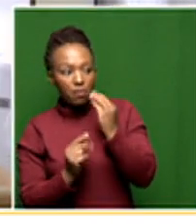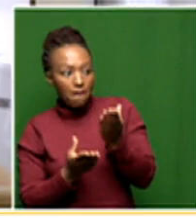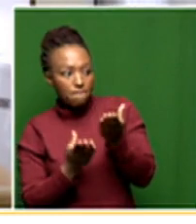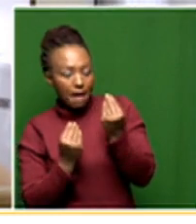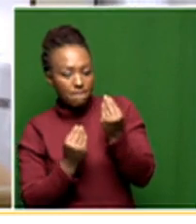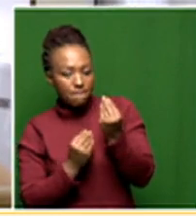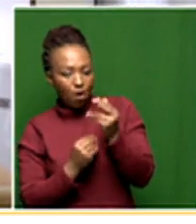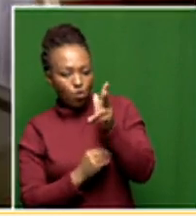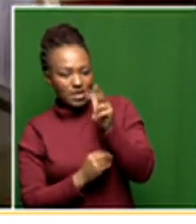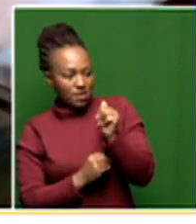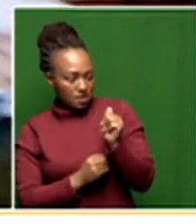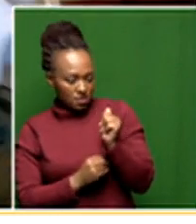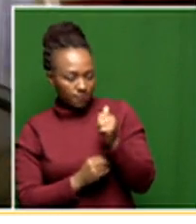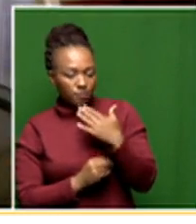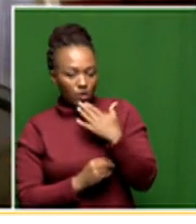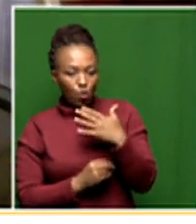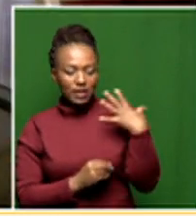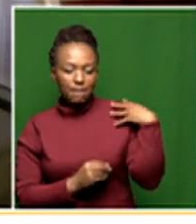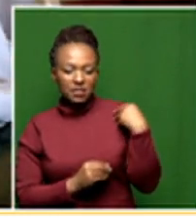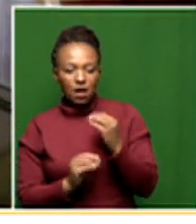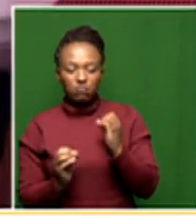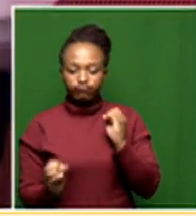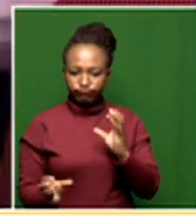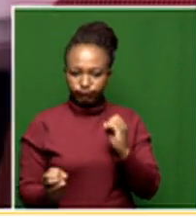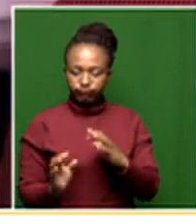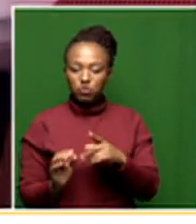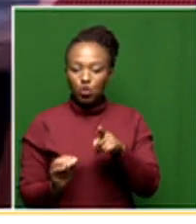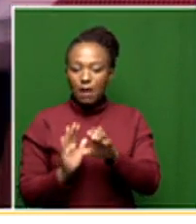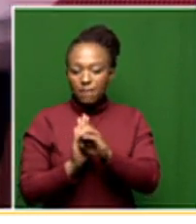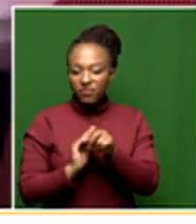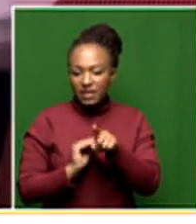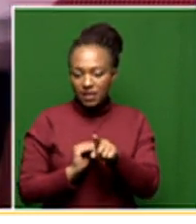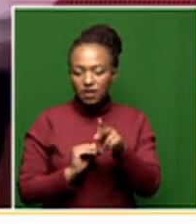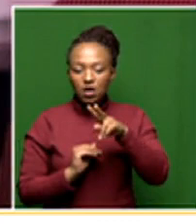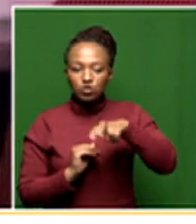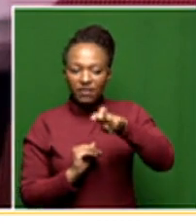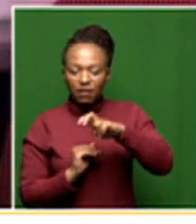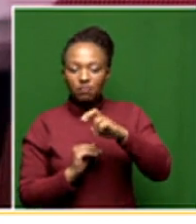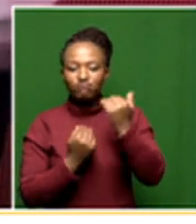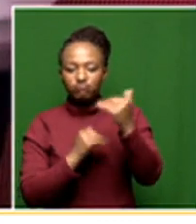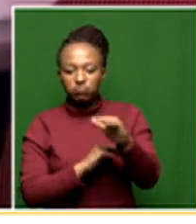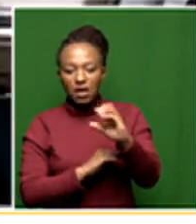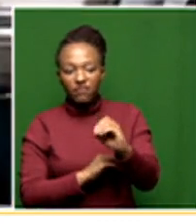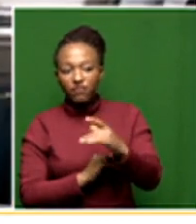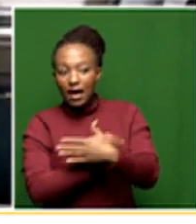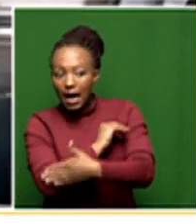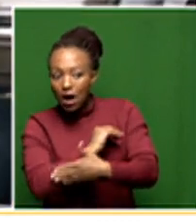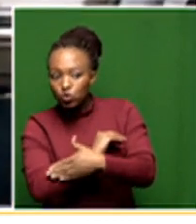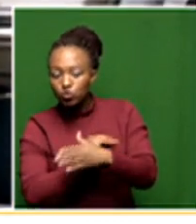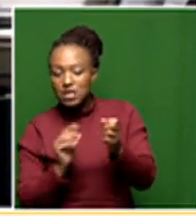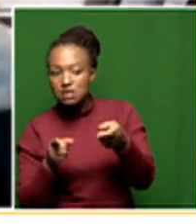yesterday in the ministerial briefing is that travel will be restricted from high-risk